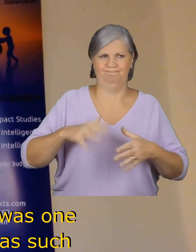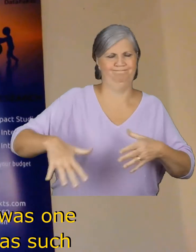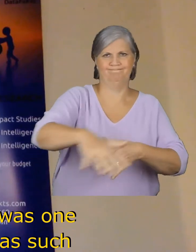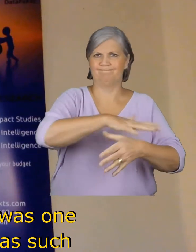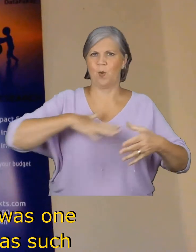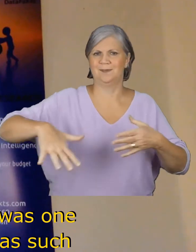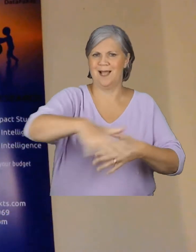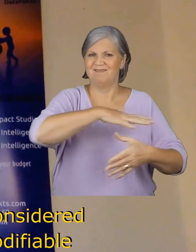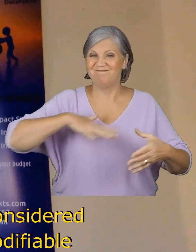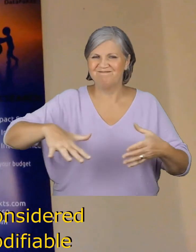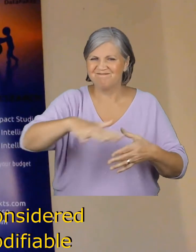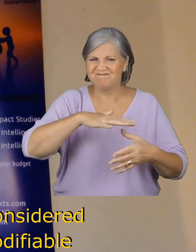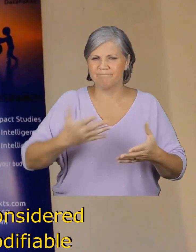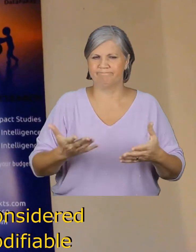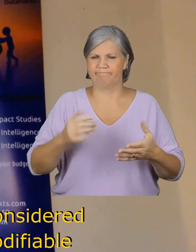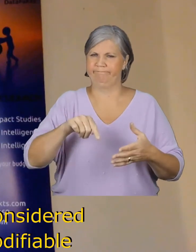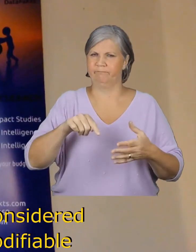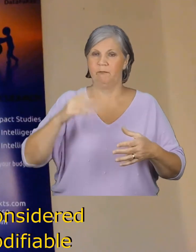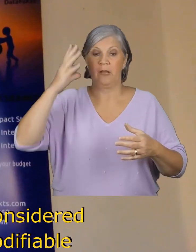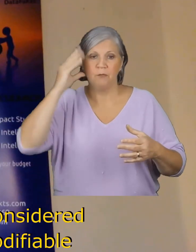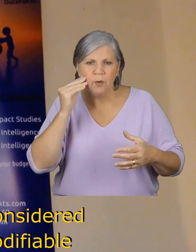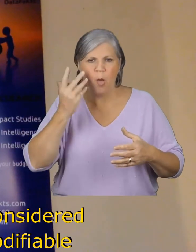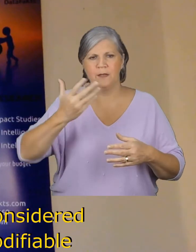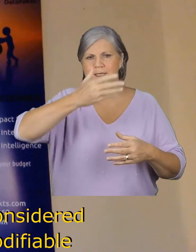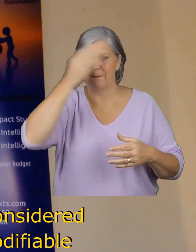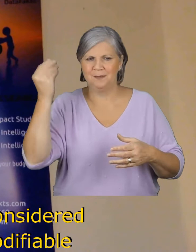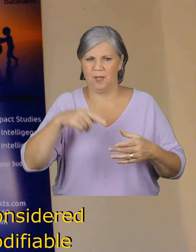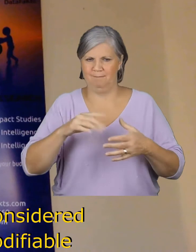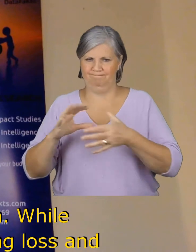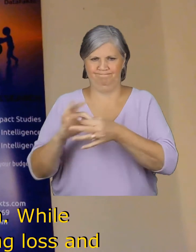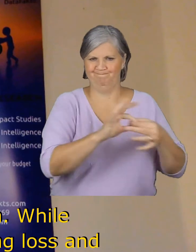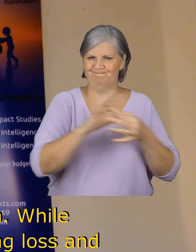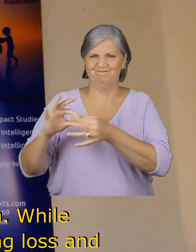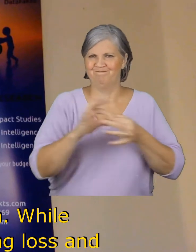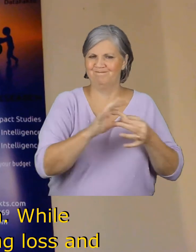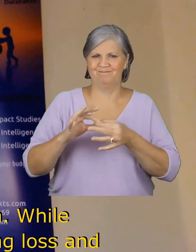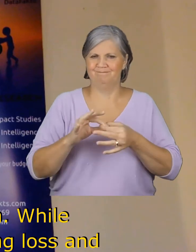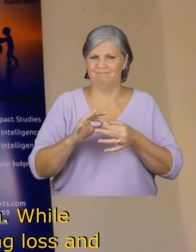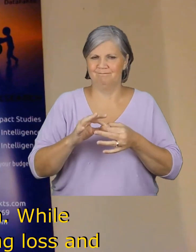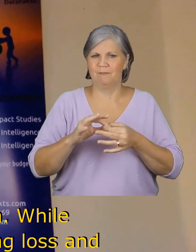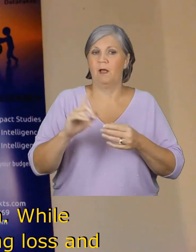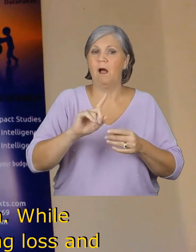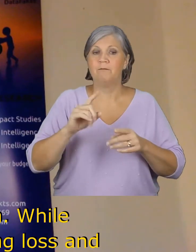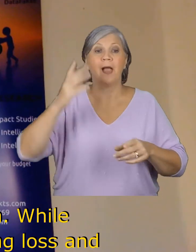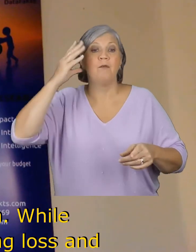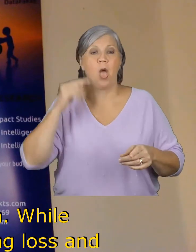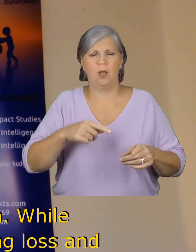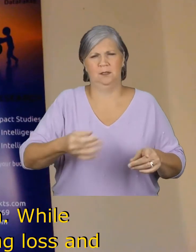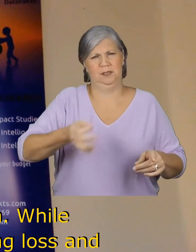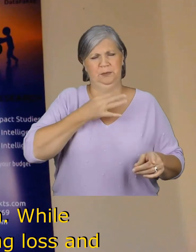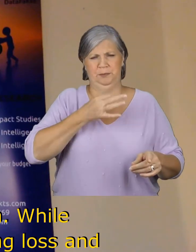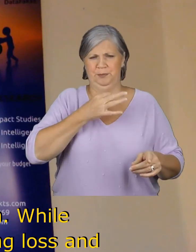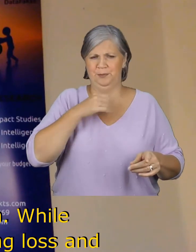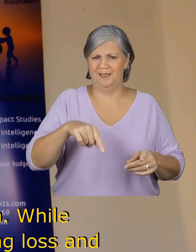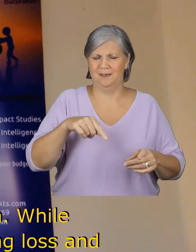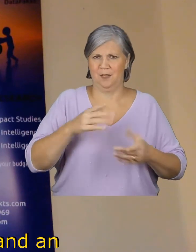those factors, and as such, hearing loss is now considered to be a potentially modifiable risk factor for dementia.